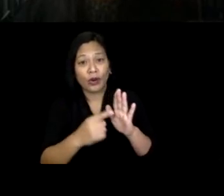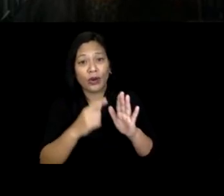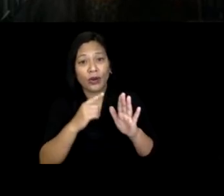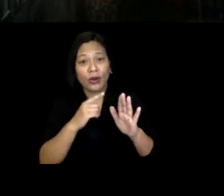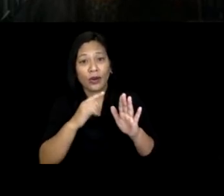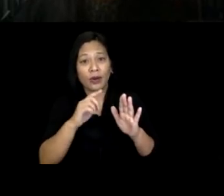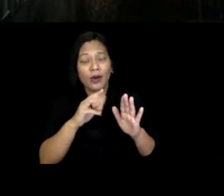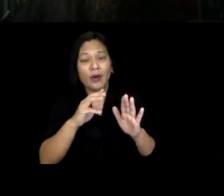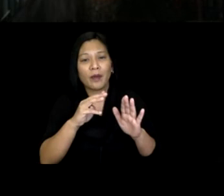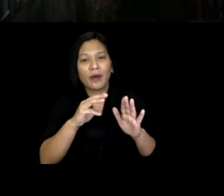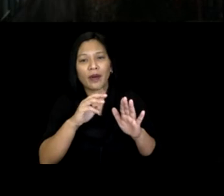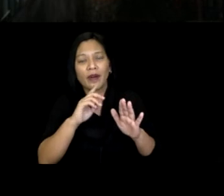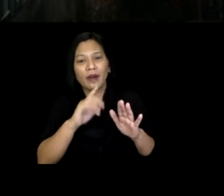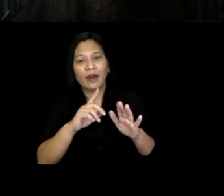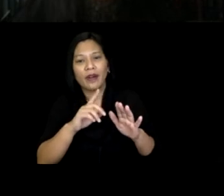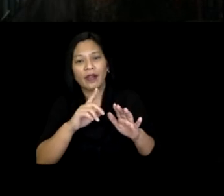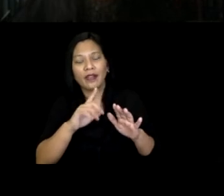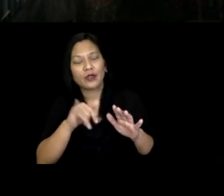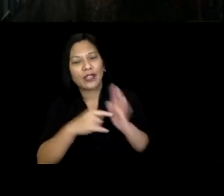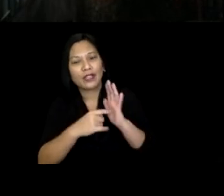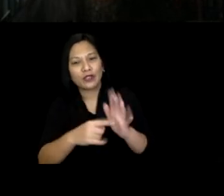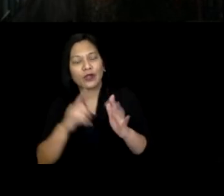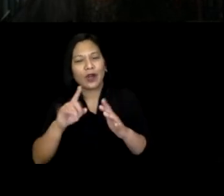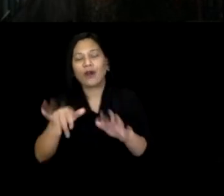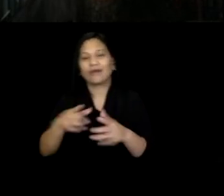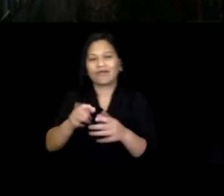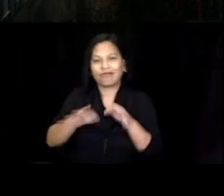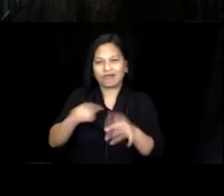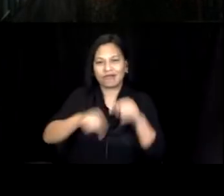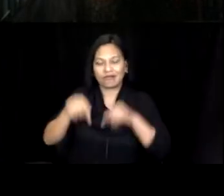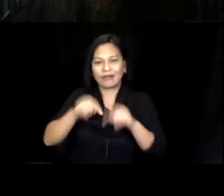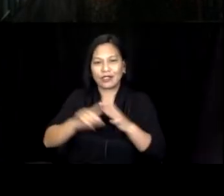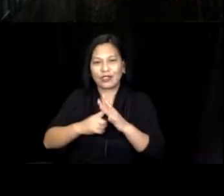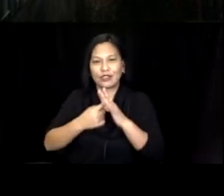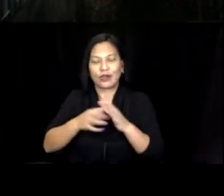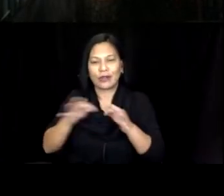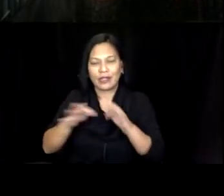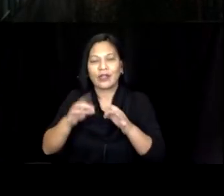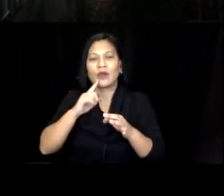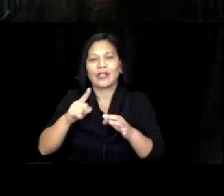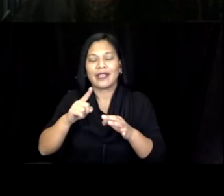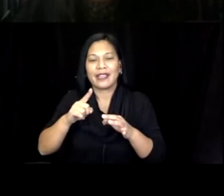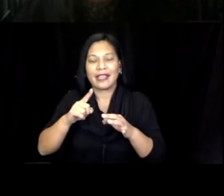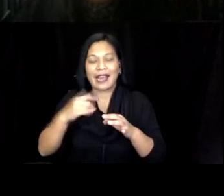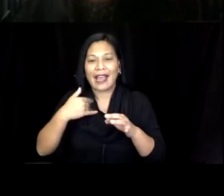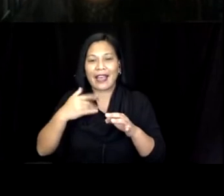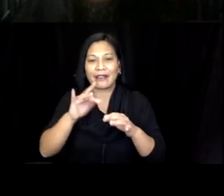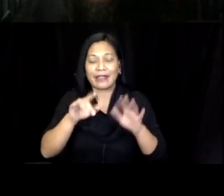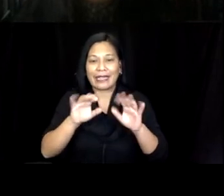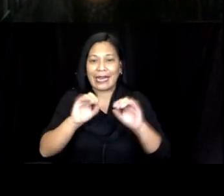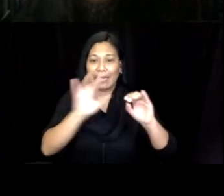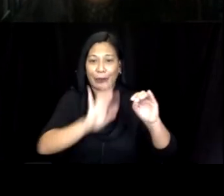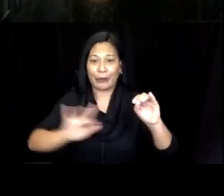Oh yeah, I'll just preface that with it starts with how I started everything, with nothing, with negative space and just adding things.